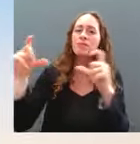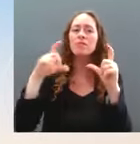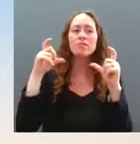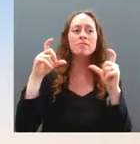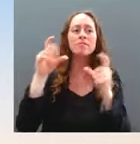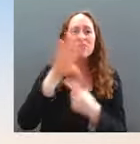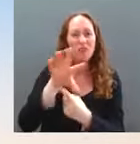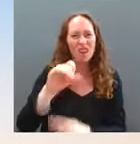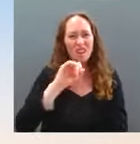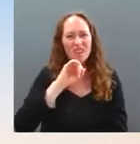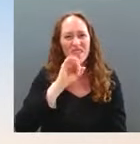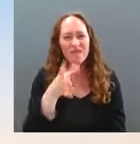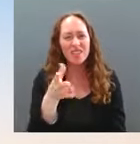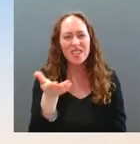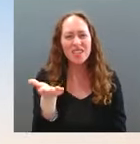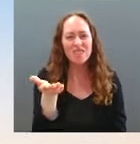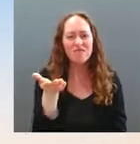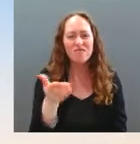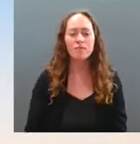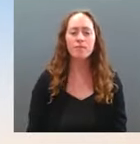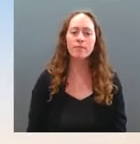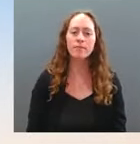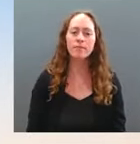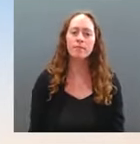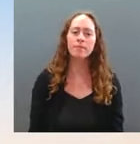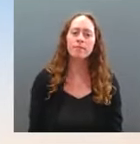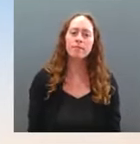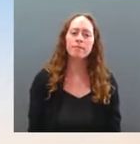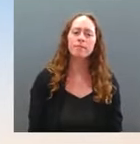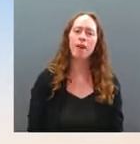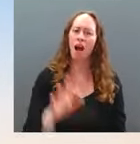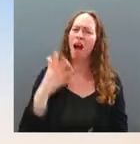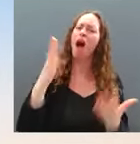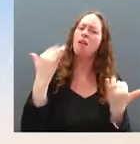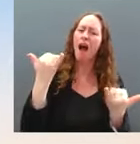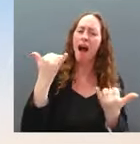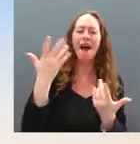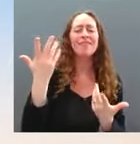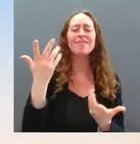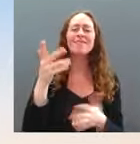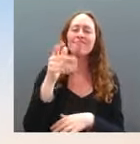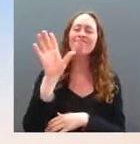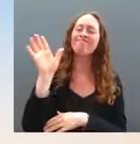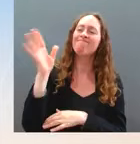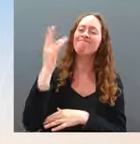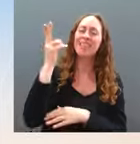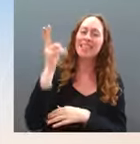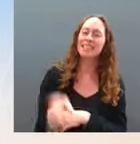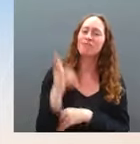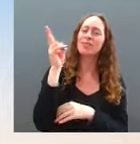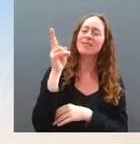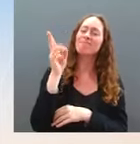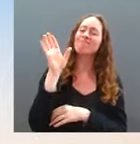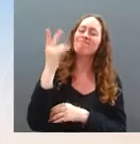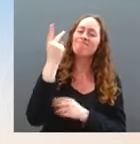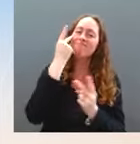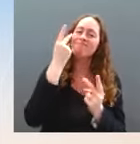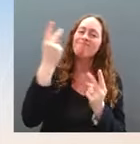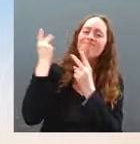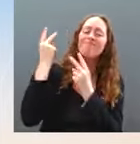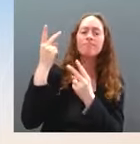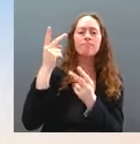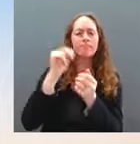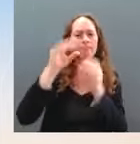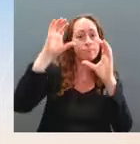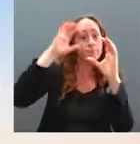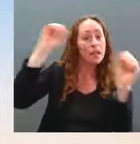and Judge Jackson, and we made a decision late in the process that we would have some photographers, some of your colleagues in the news media,